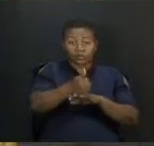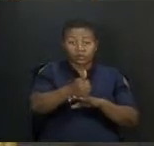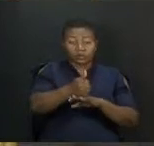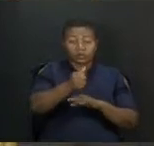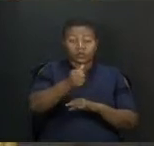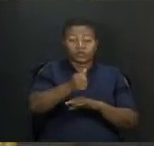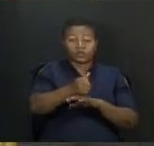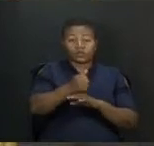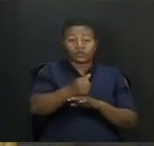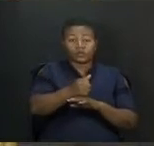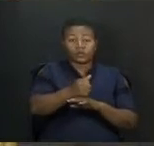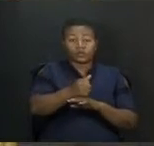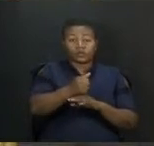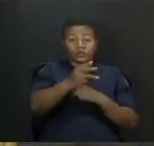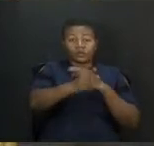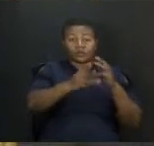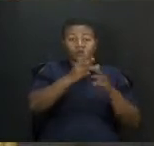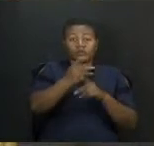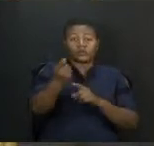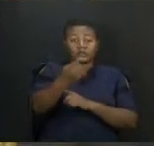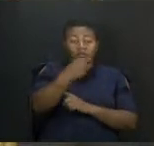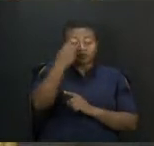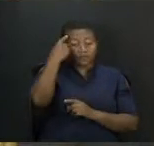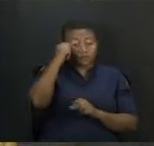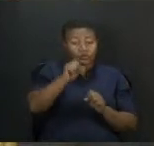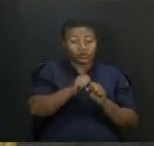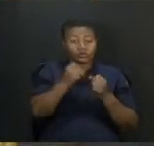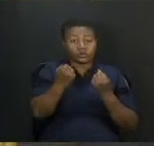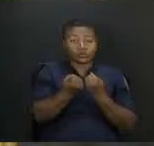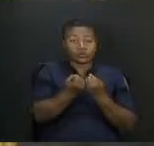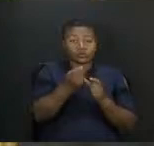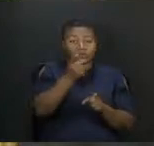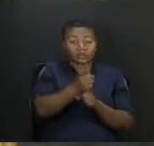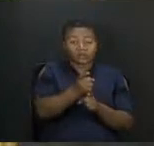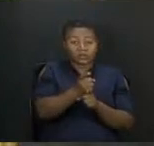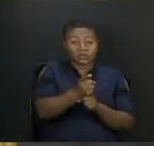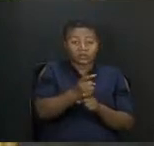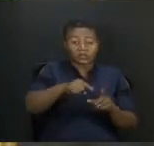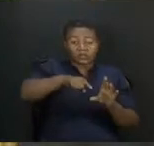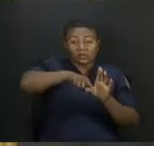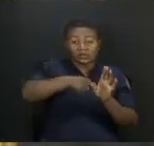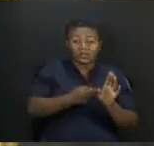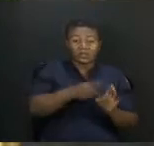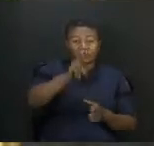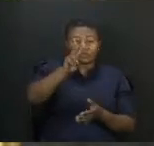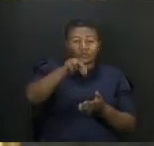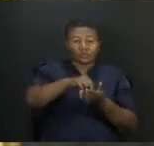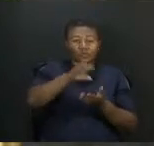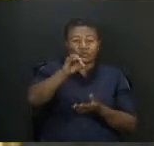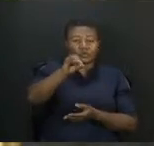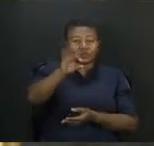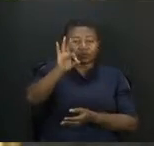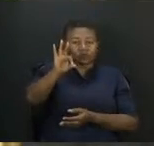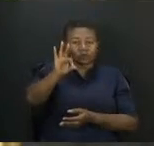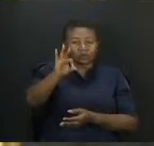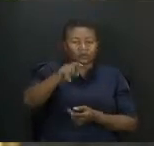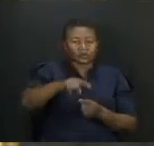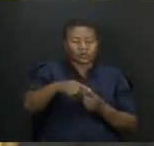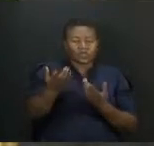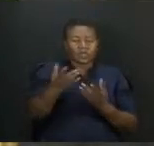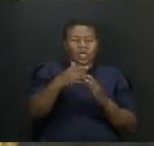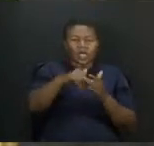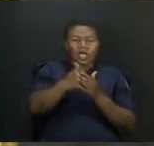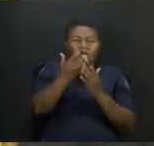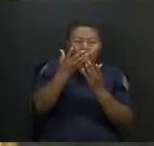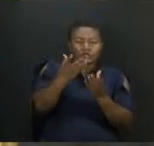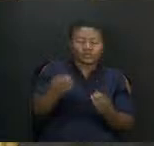Justice and first observed the day in 2009. To promote social justice by addressing issues of